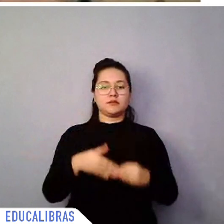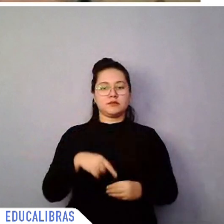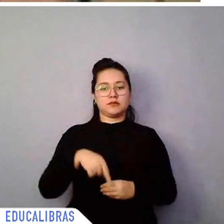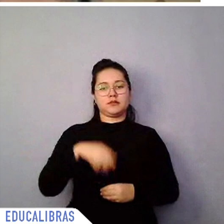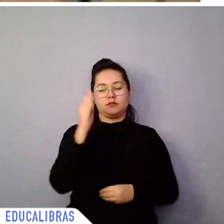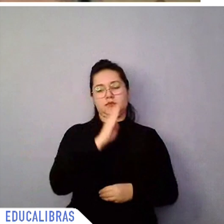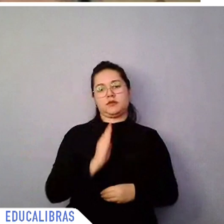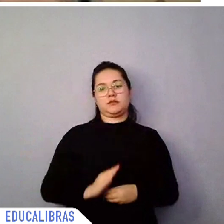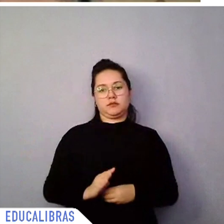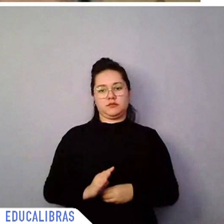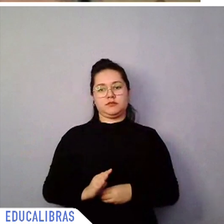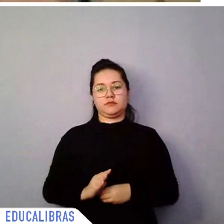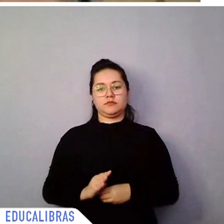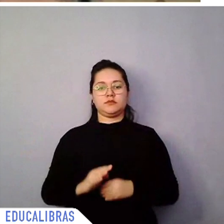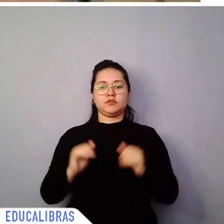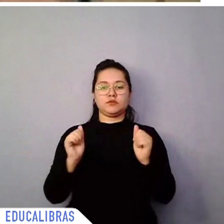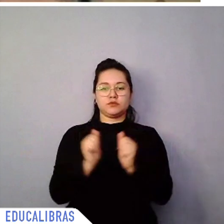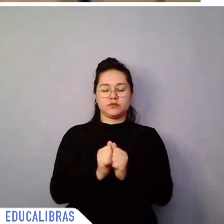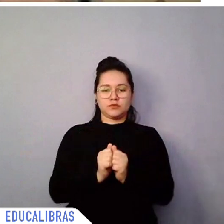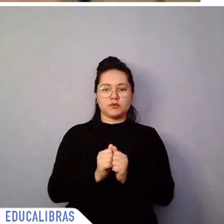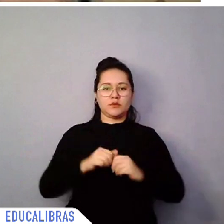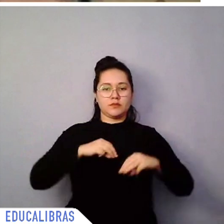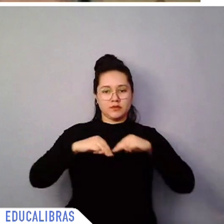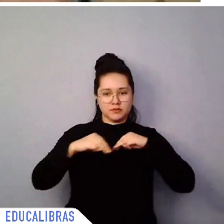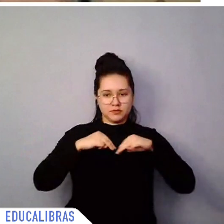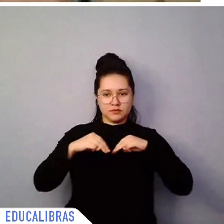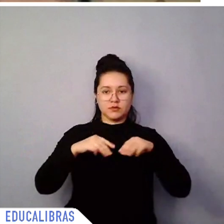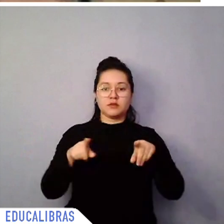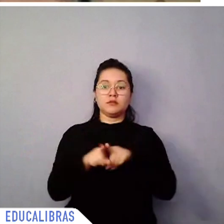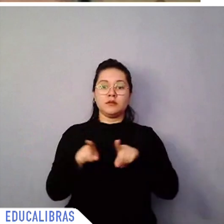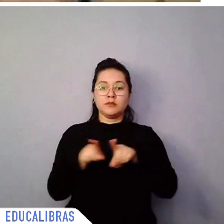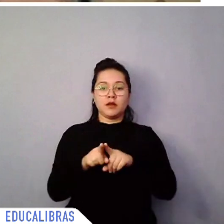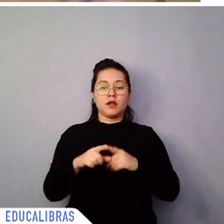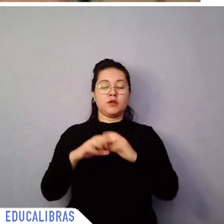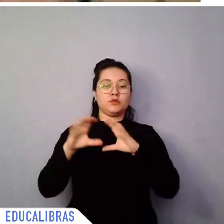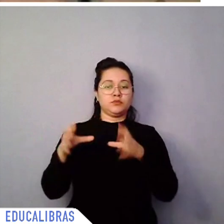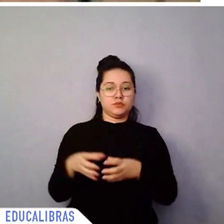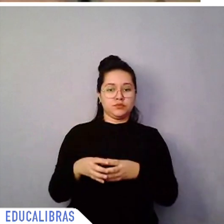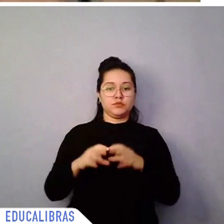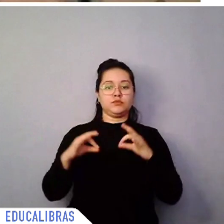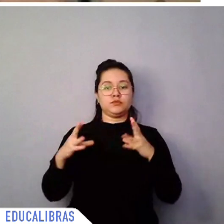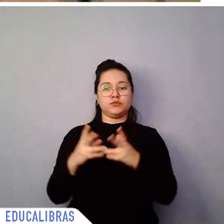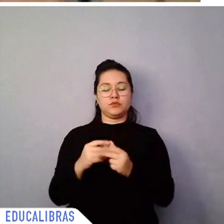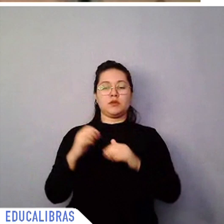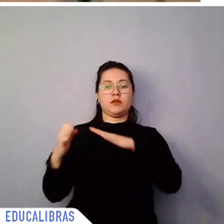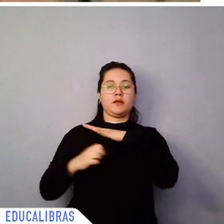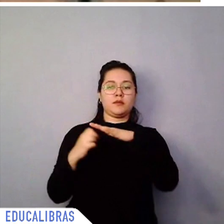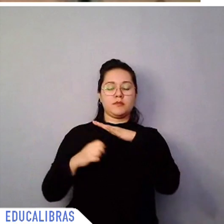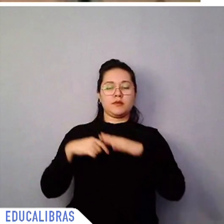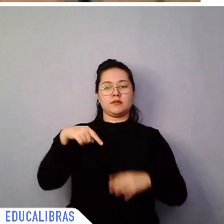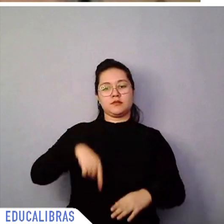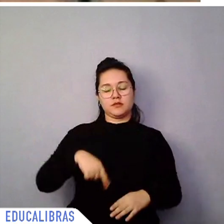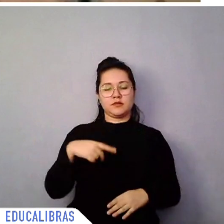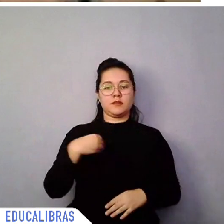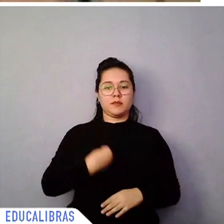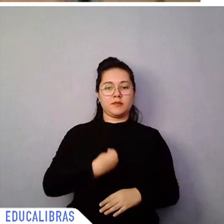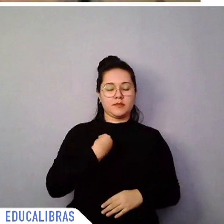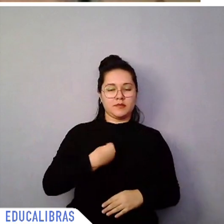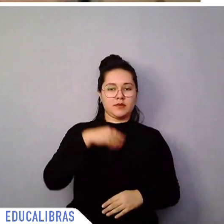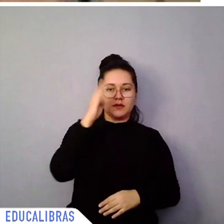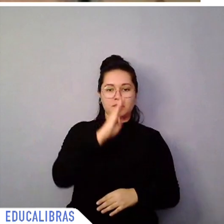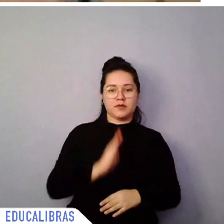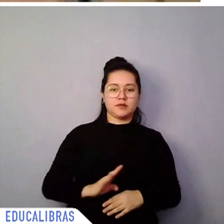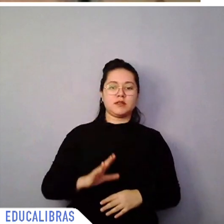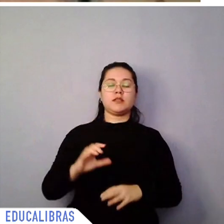and things like that. With our group, United for Vaccines, are together with the ministry